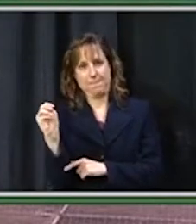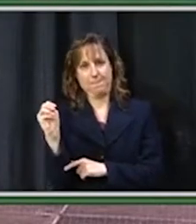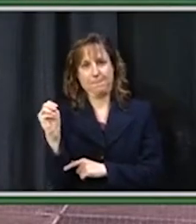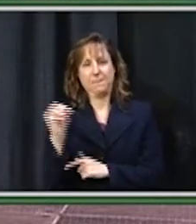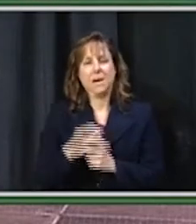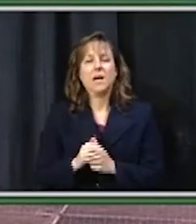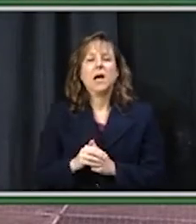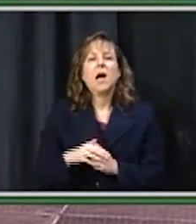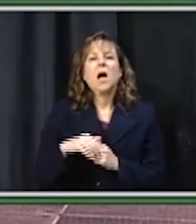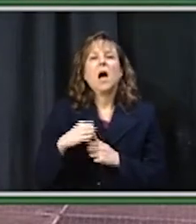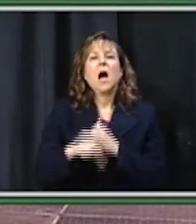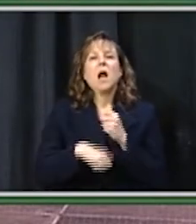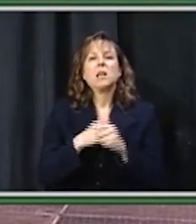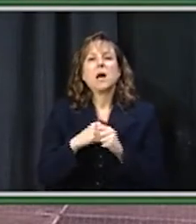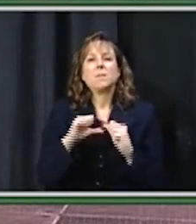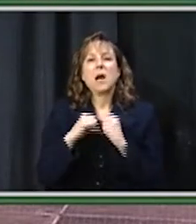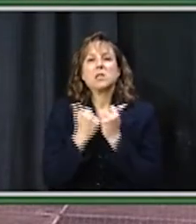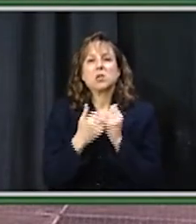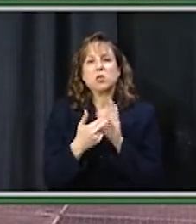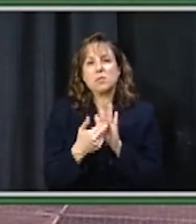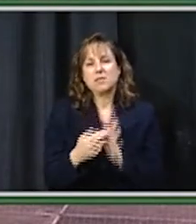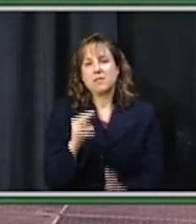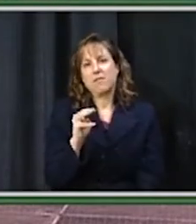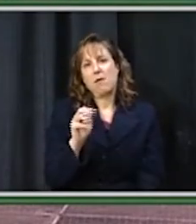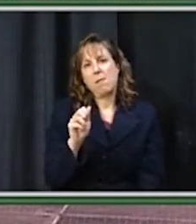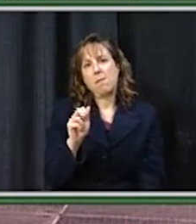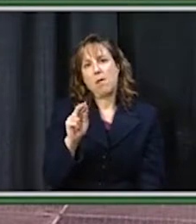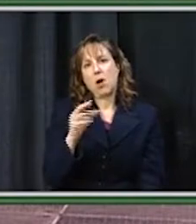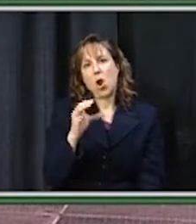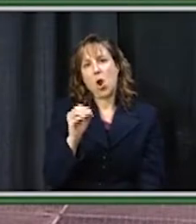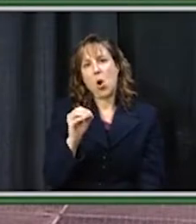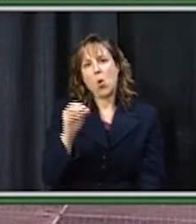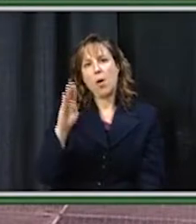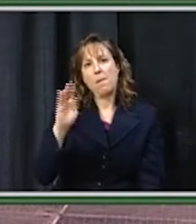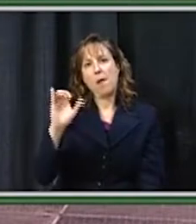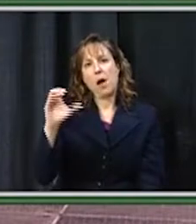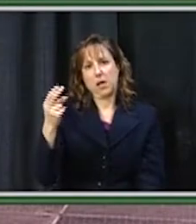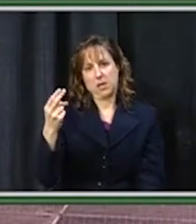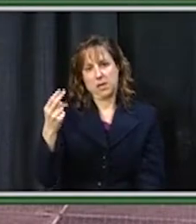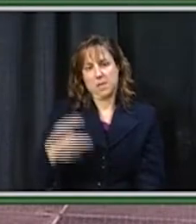Alumni Association Representative, Margot Bach.